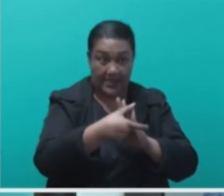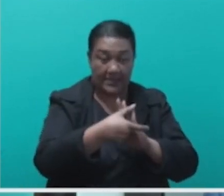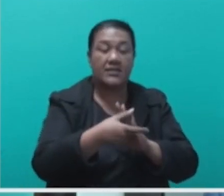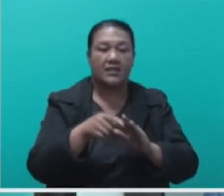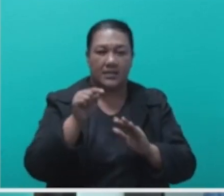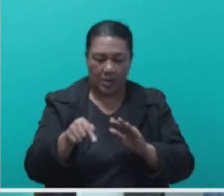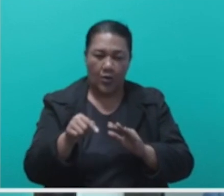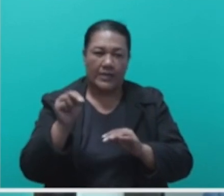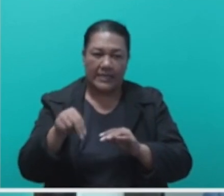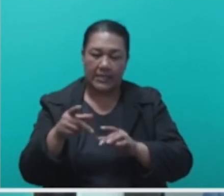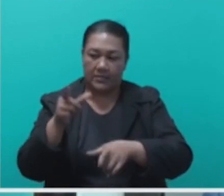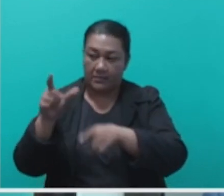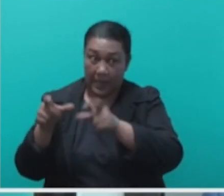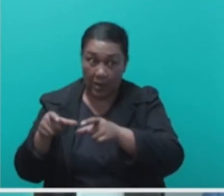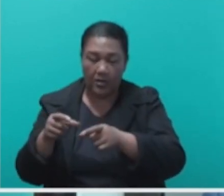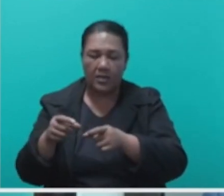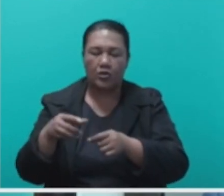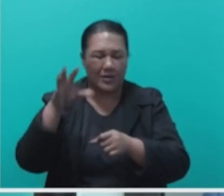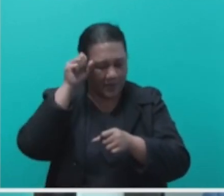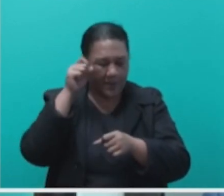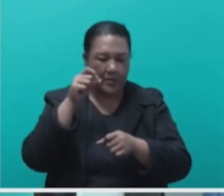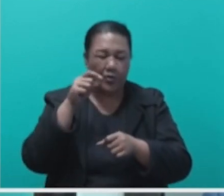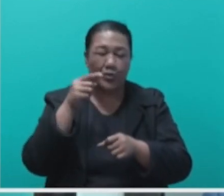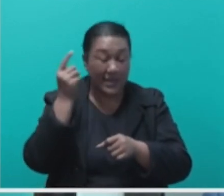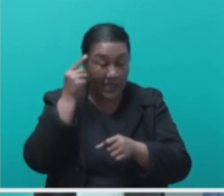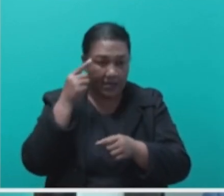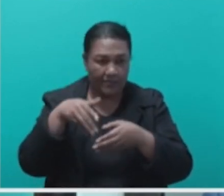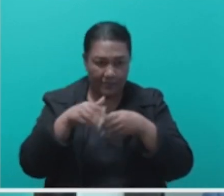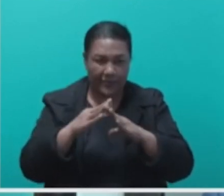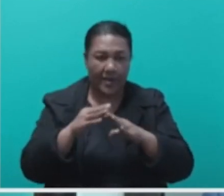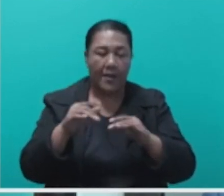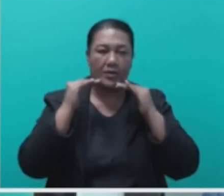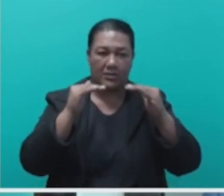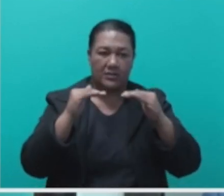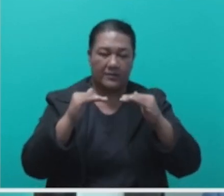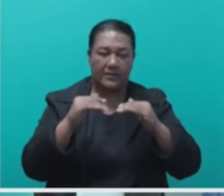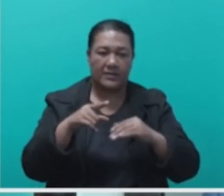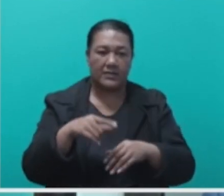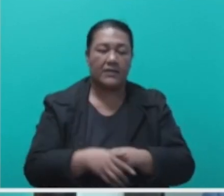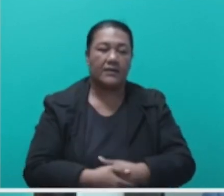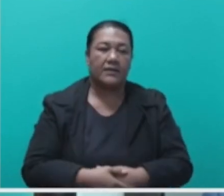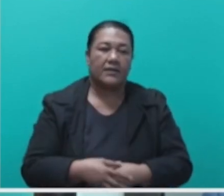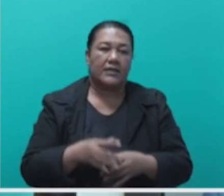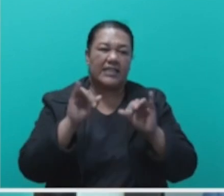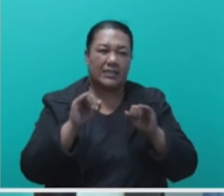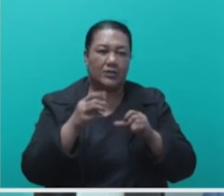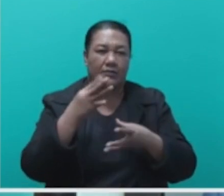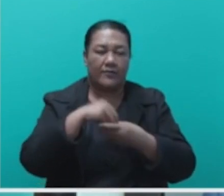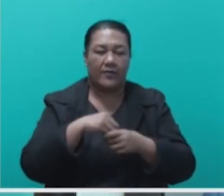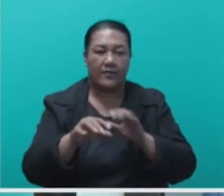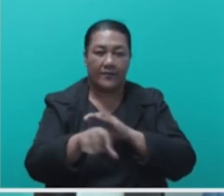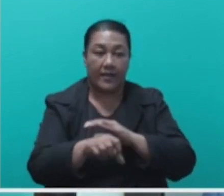consider this justification for it, if any. Mr. Speaker,